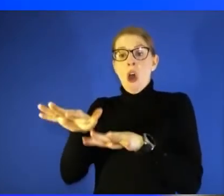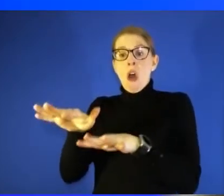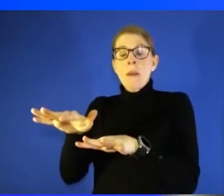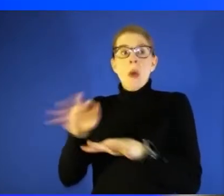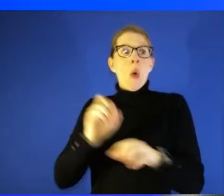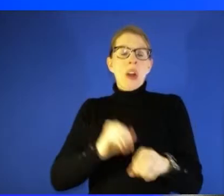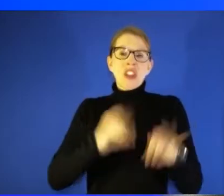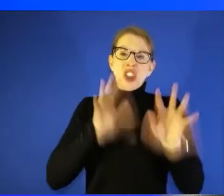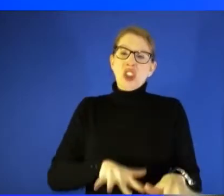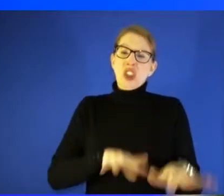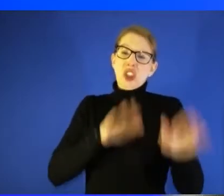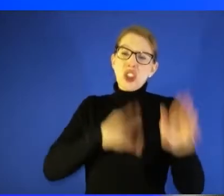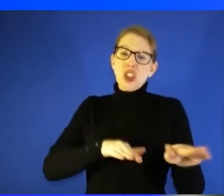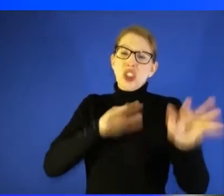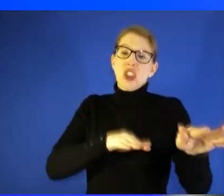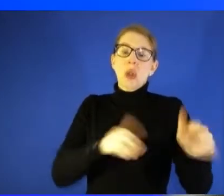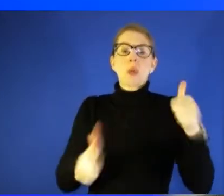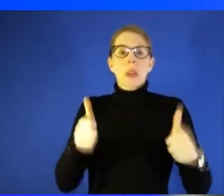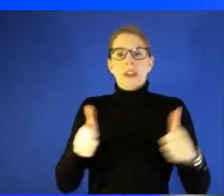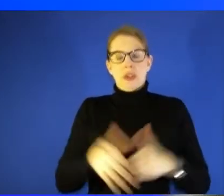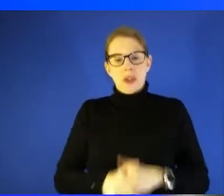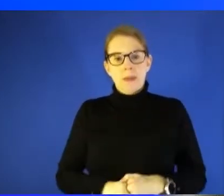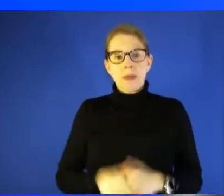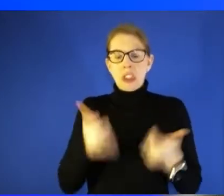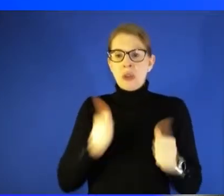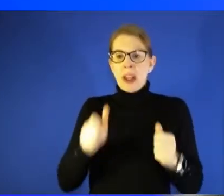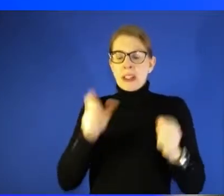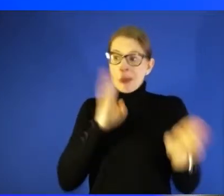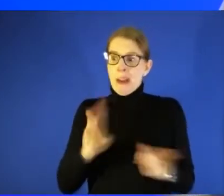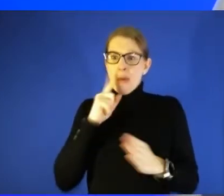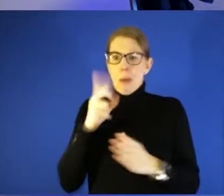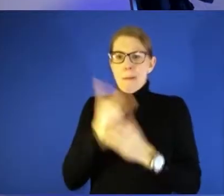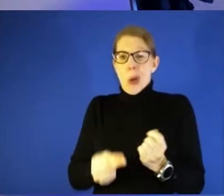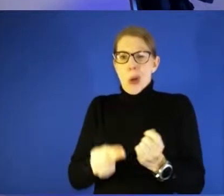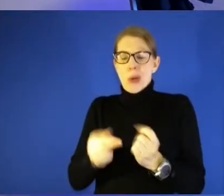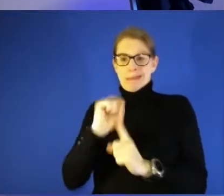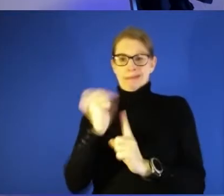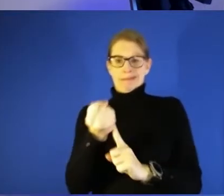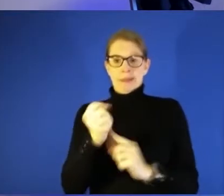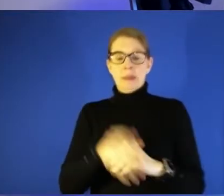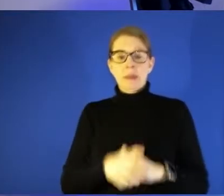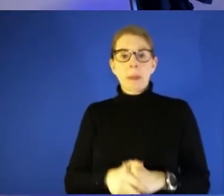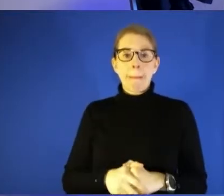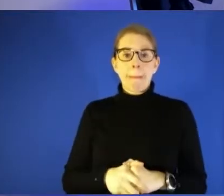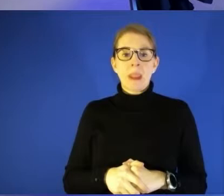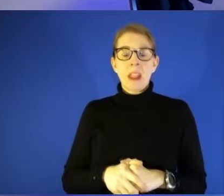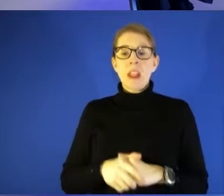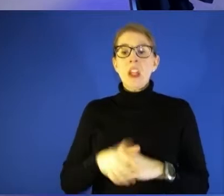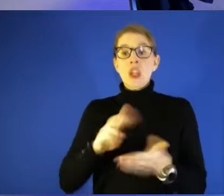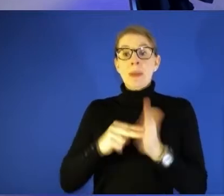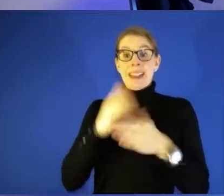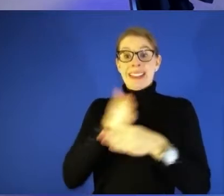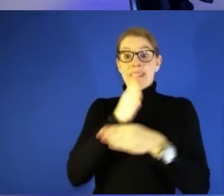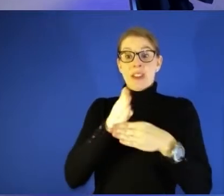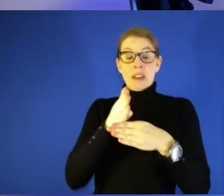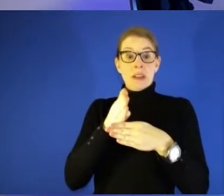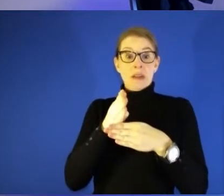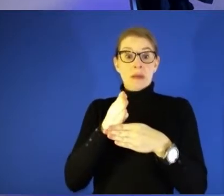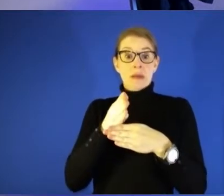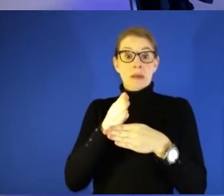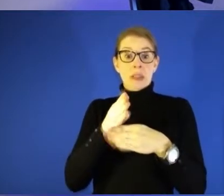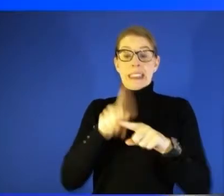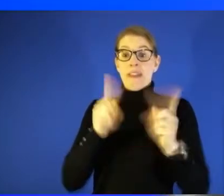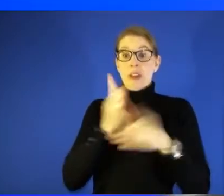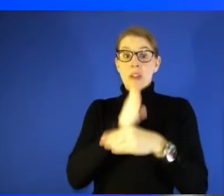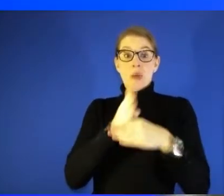ahead? And we're really trying to prepare for both of those scenarios. So is it like the difference between standard care and crisis standard of